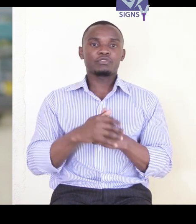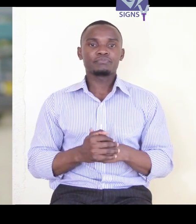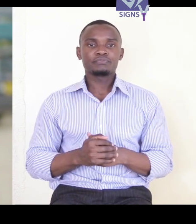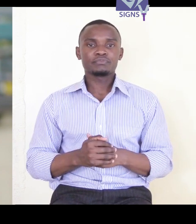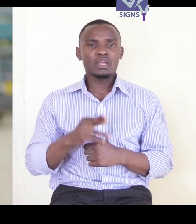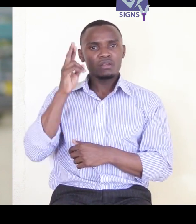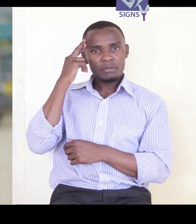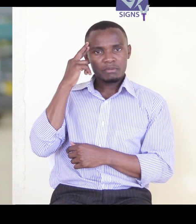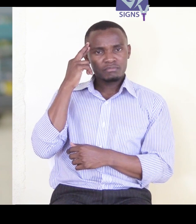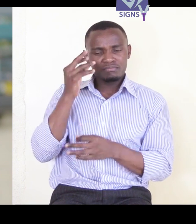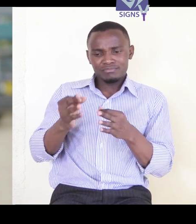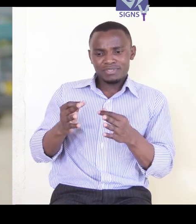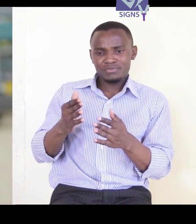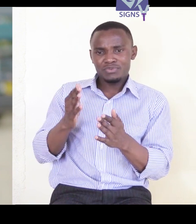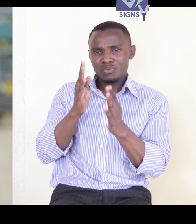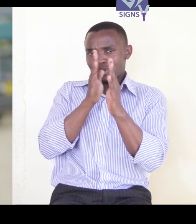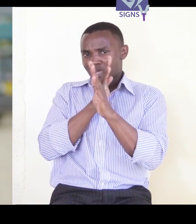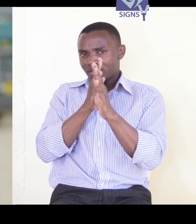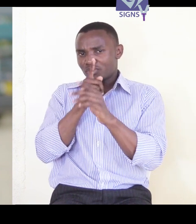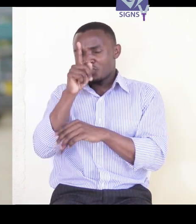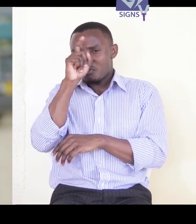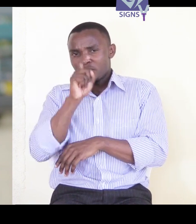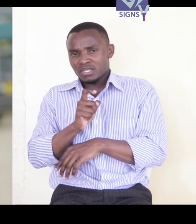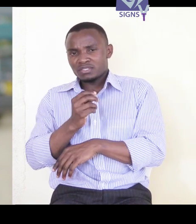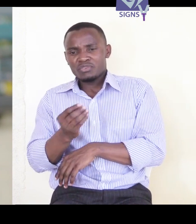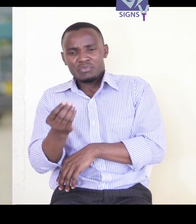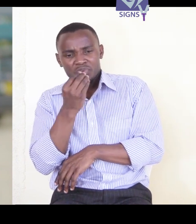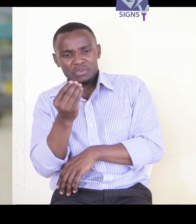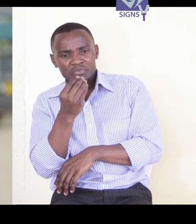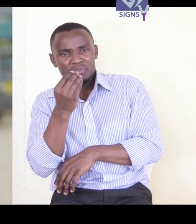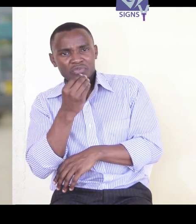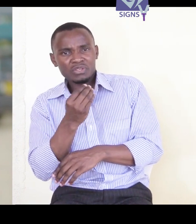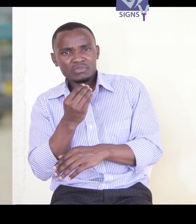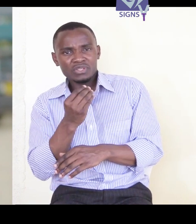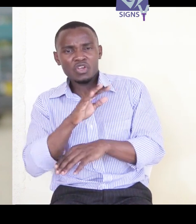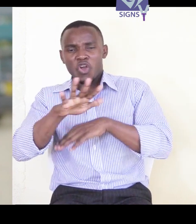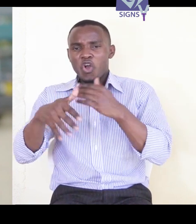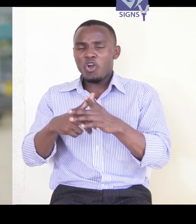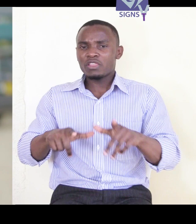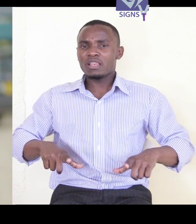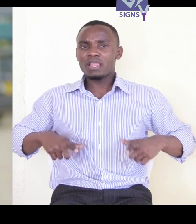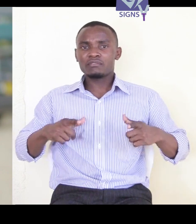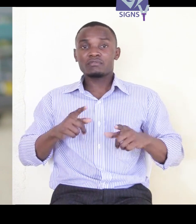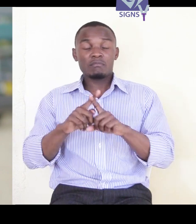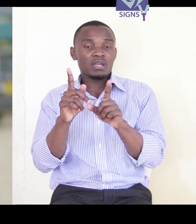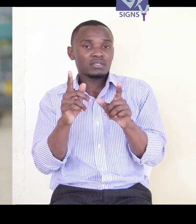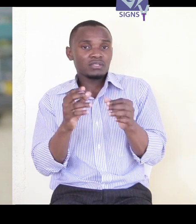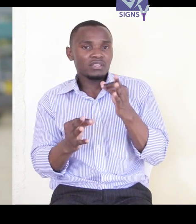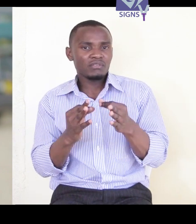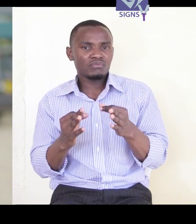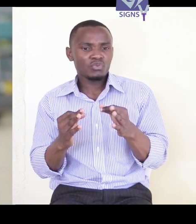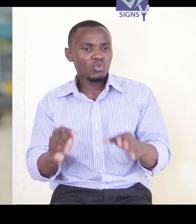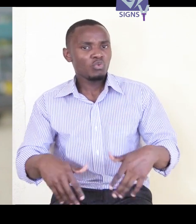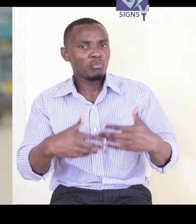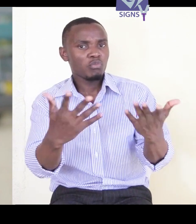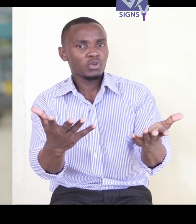people who are self-reliant in future. Remember, if you hide this child, then you will have to feed him or her throughout